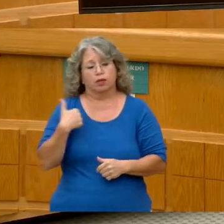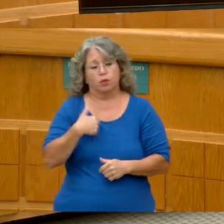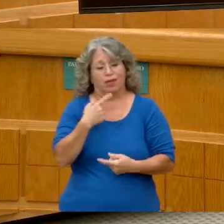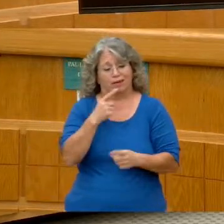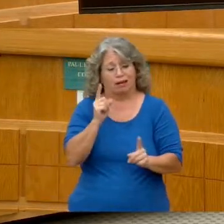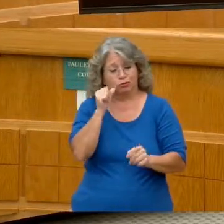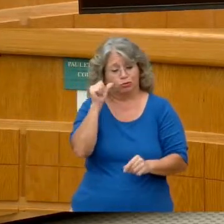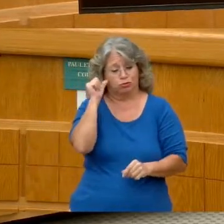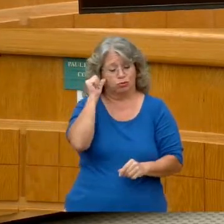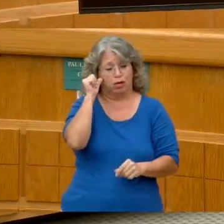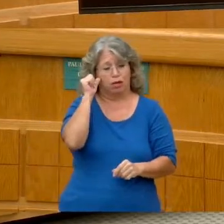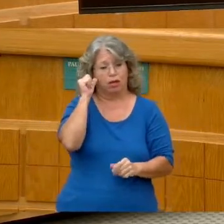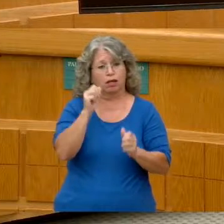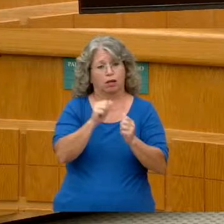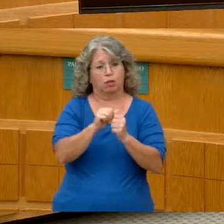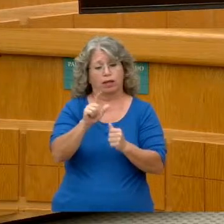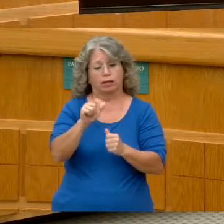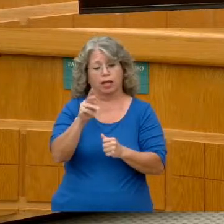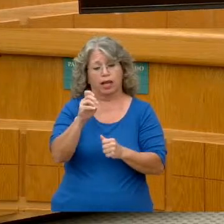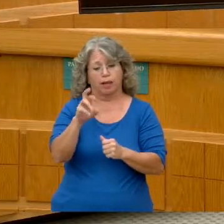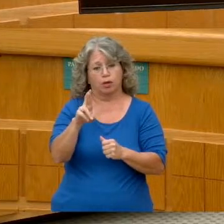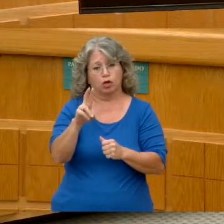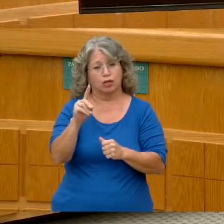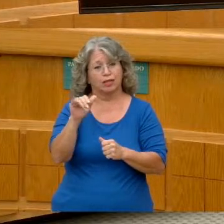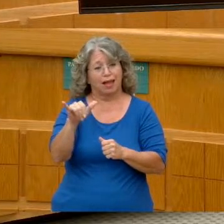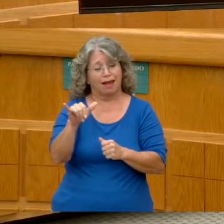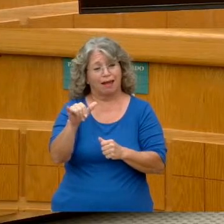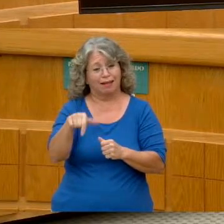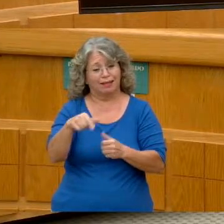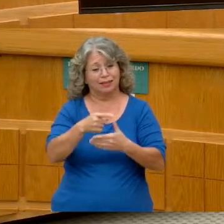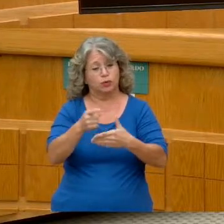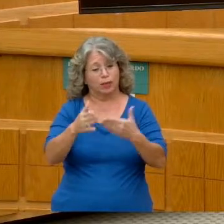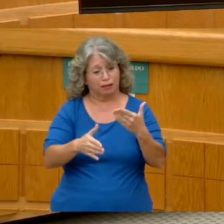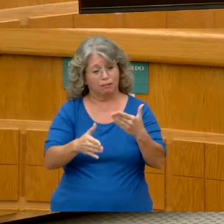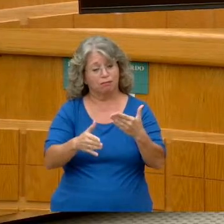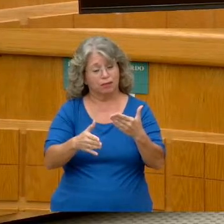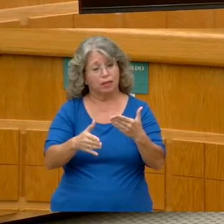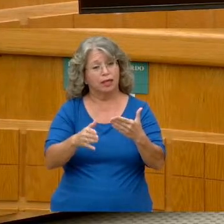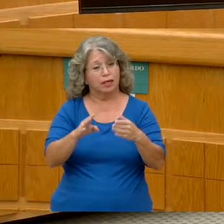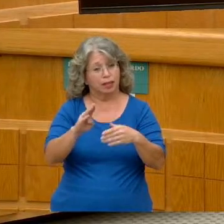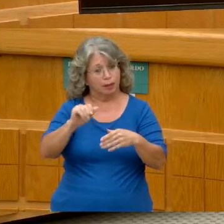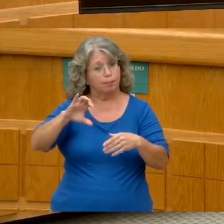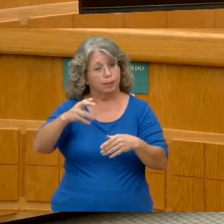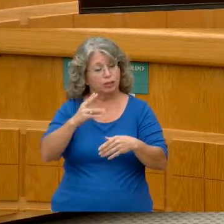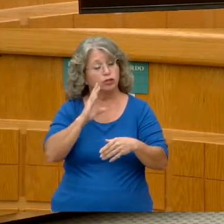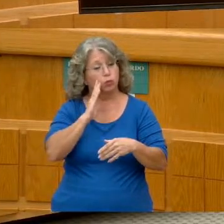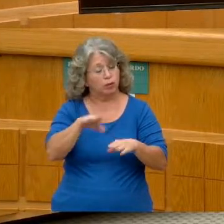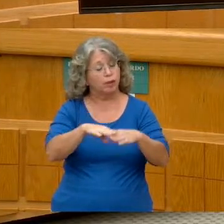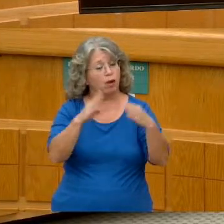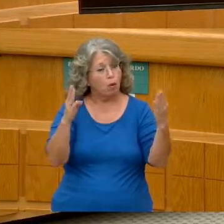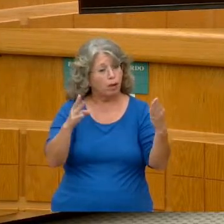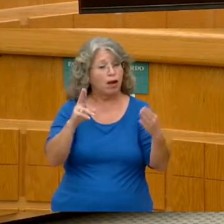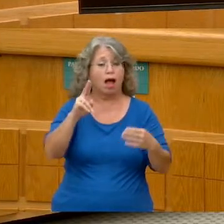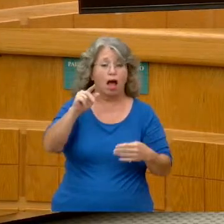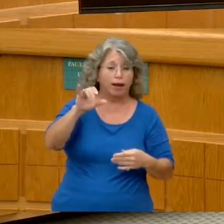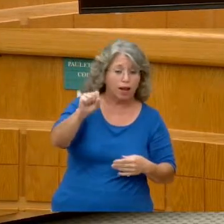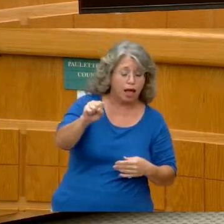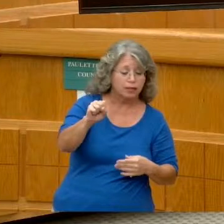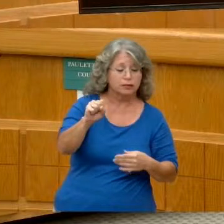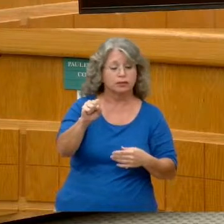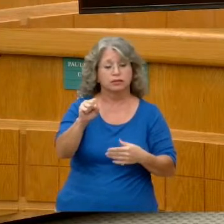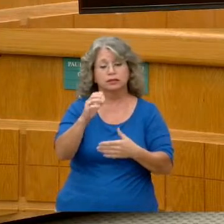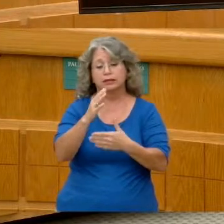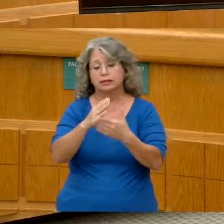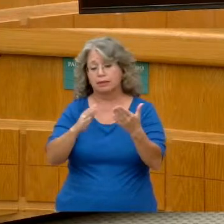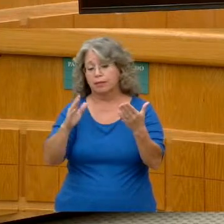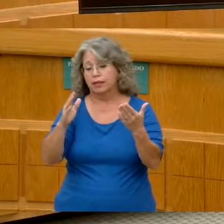weekend coming up this weekend, that the beaches will be open unless there's some change as a result of the